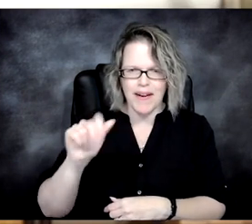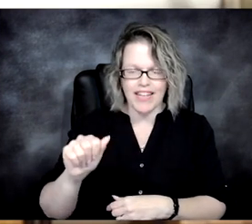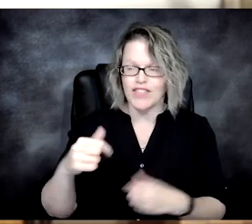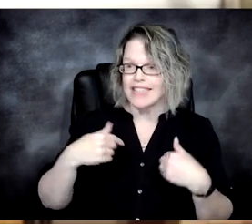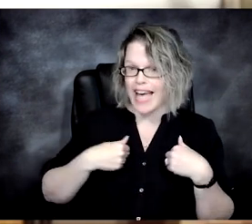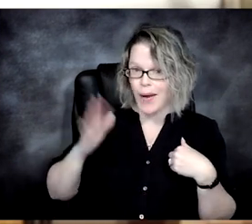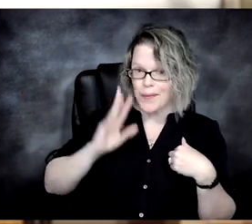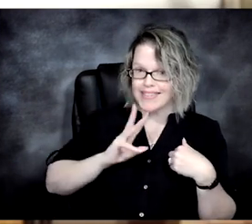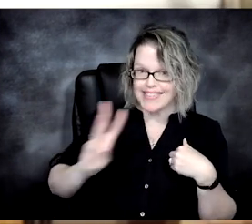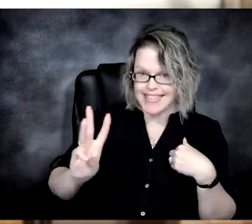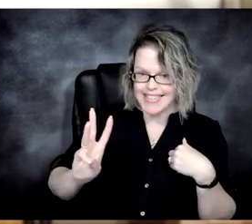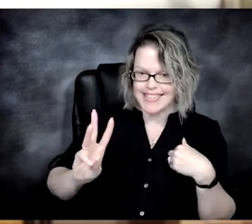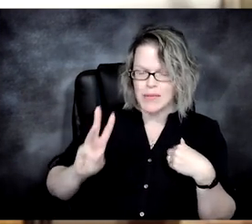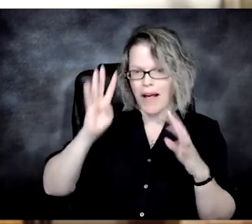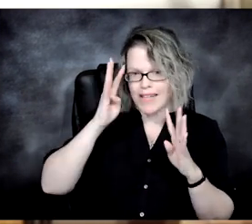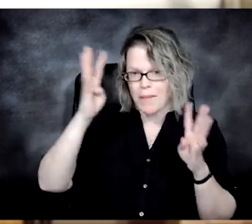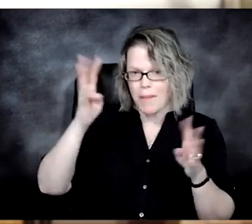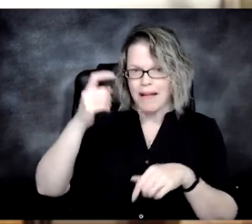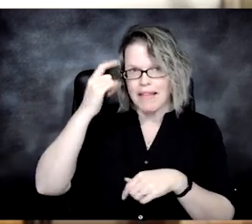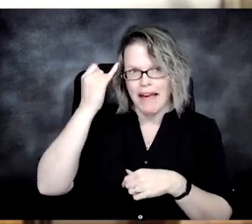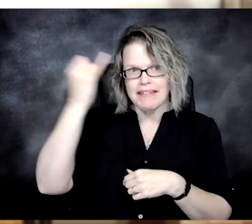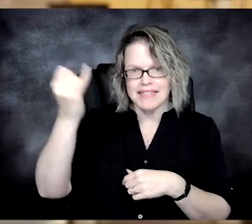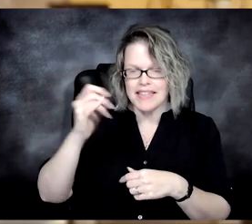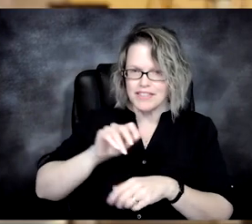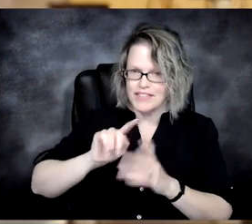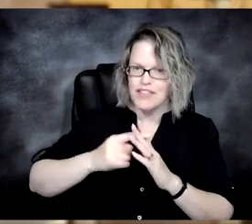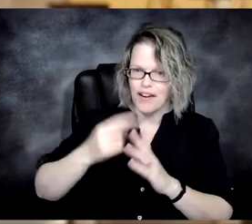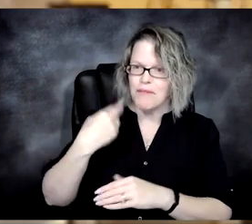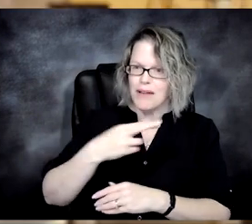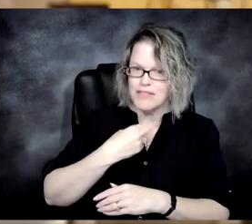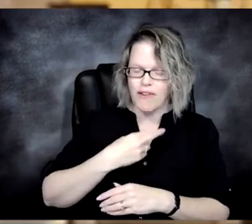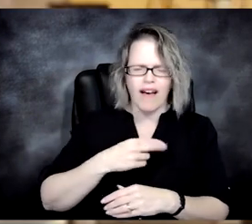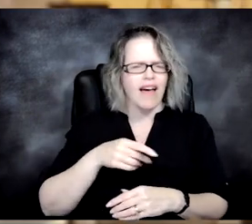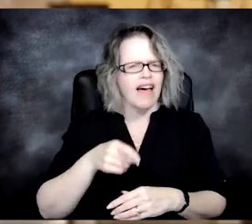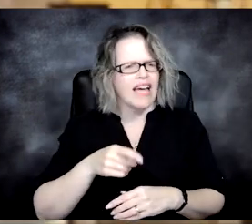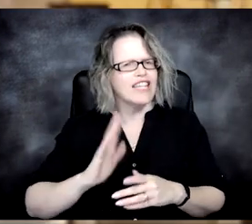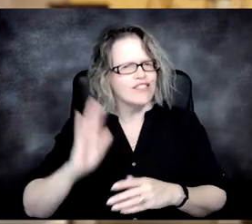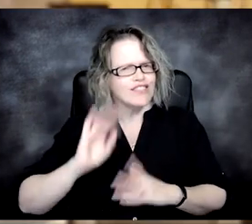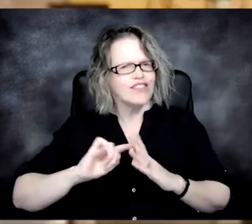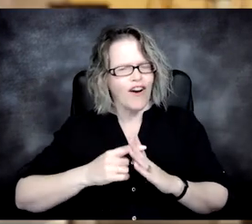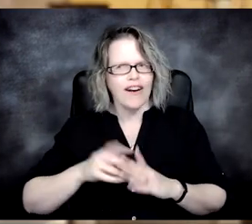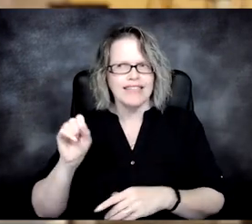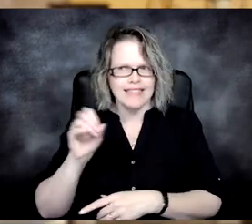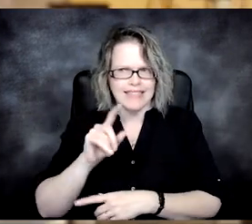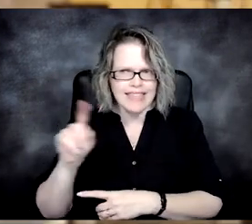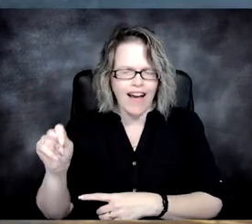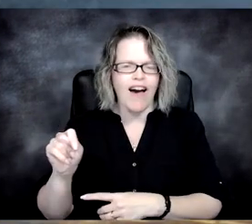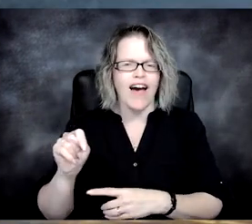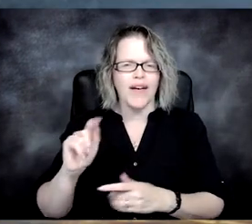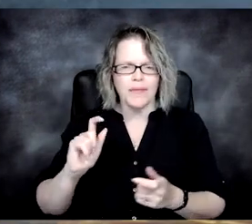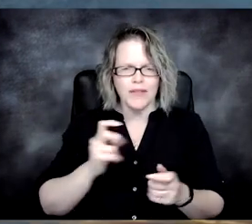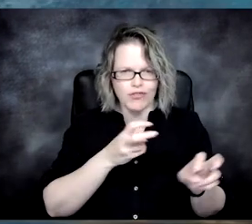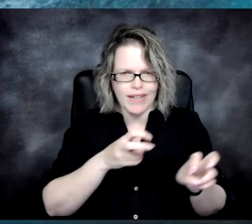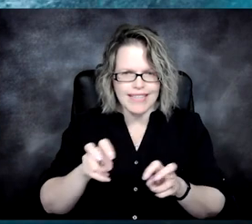old when I came up with that idea to start a restaurant. It all started out when Scott was in transition